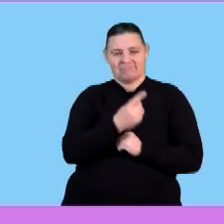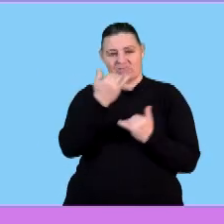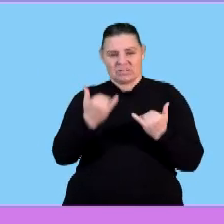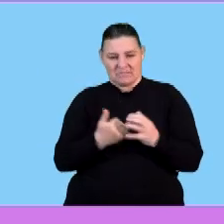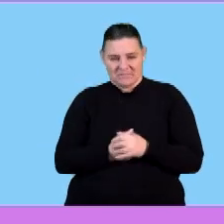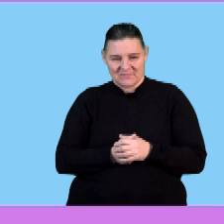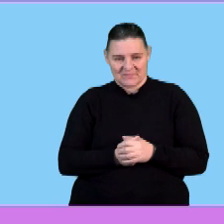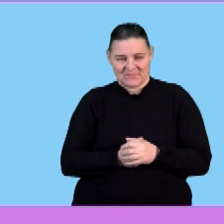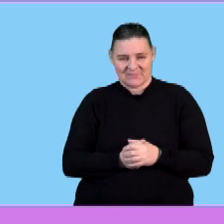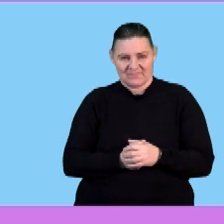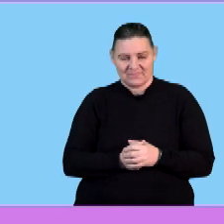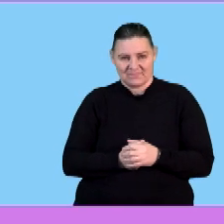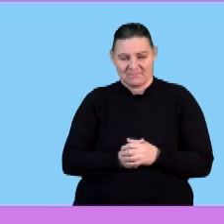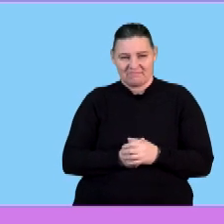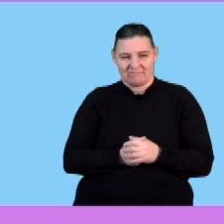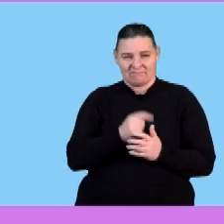today.